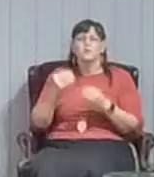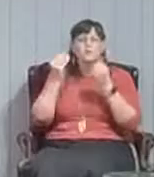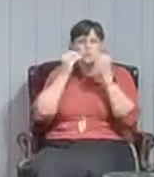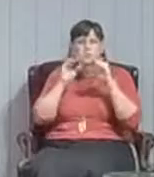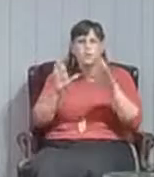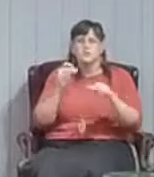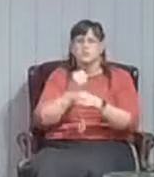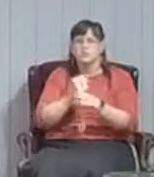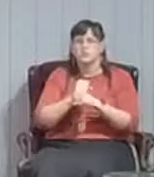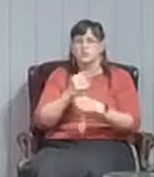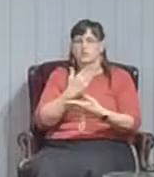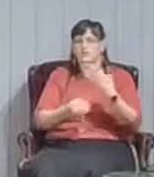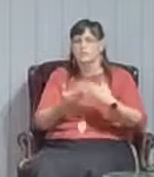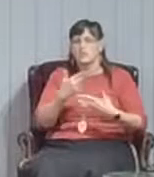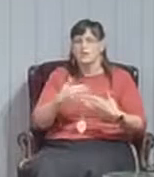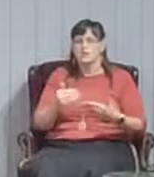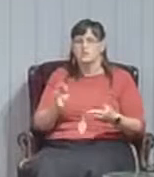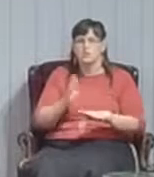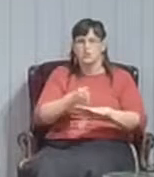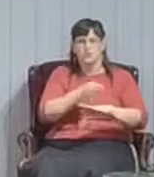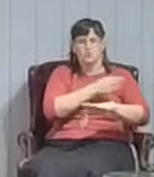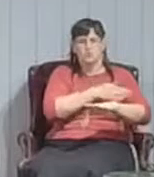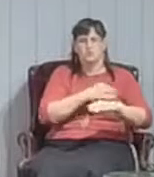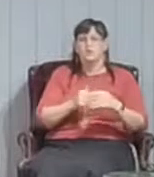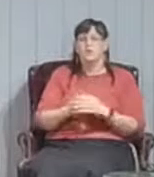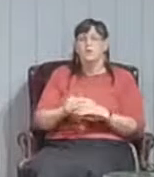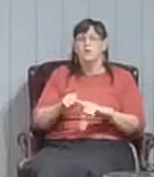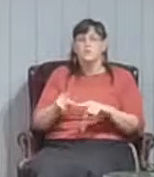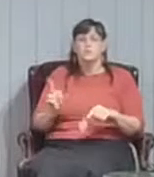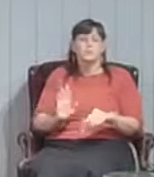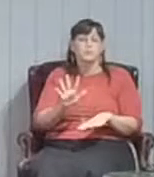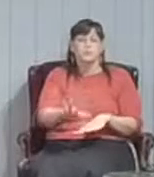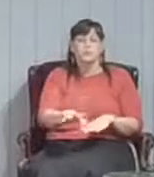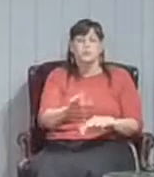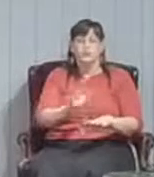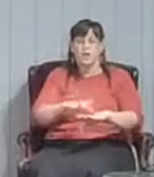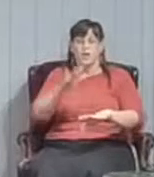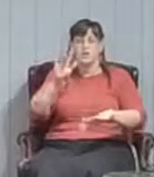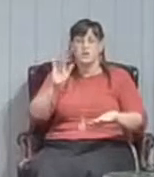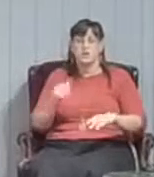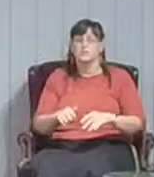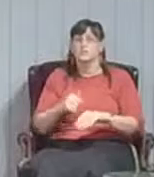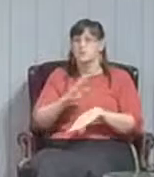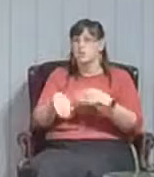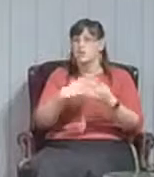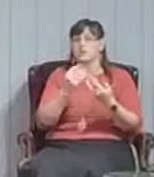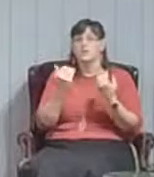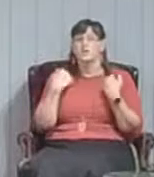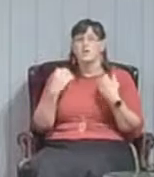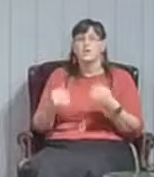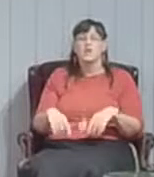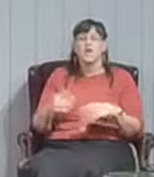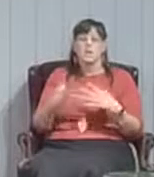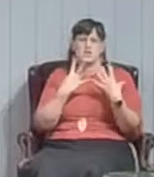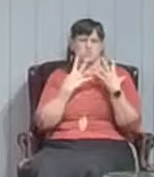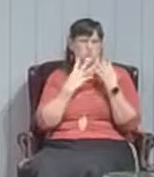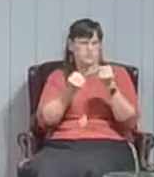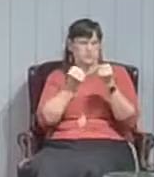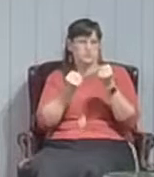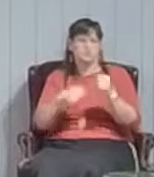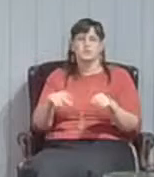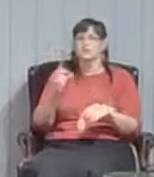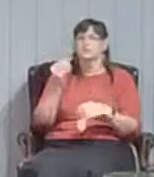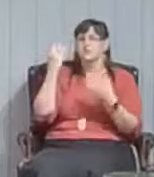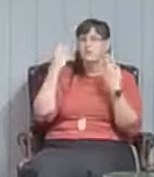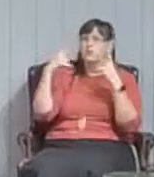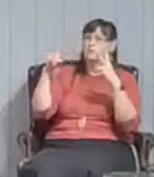and his substance is increased. But put forth thine hand now and touch him, that he touch all that he hath, and he'll curse thee to thy face. So